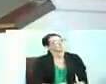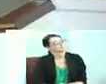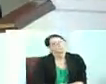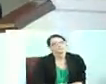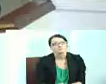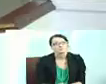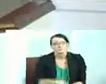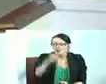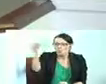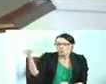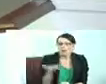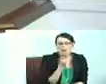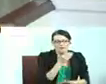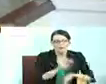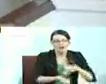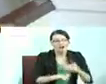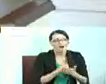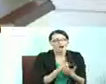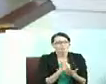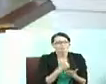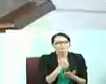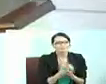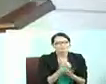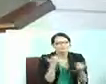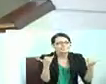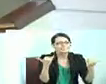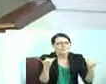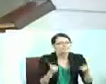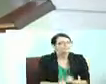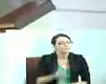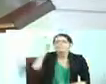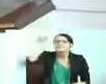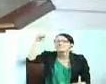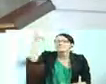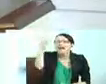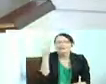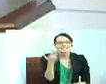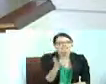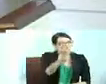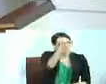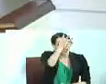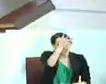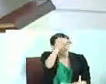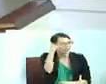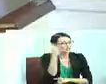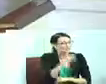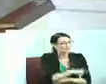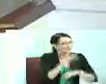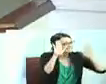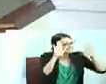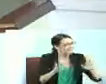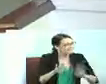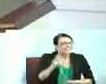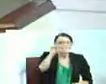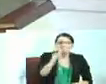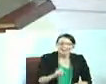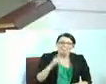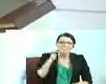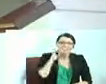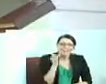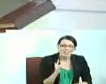I want to welcome you all today on this sunny Father's Day Sunday in Southern